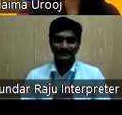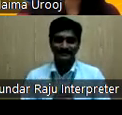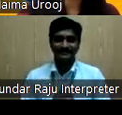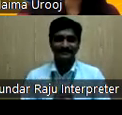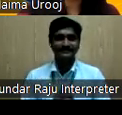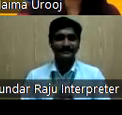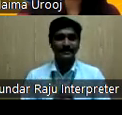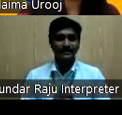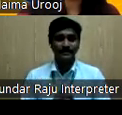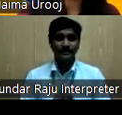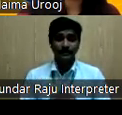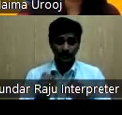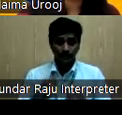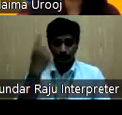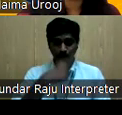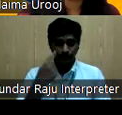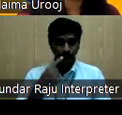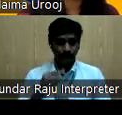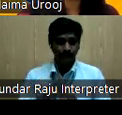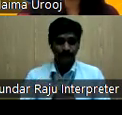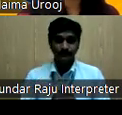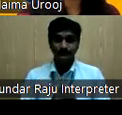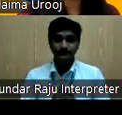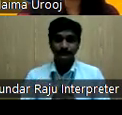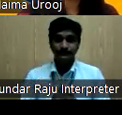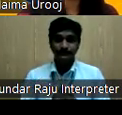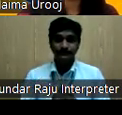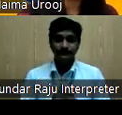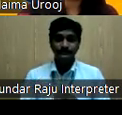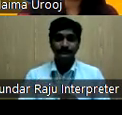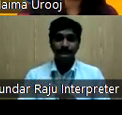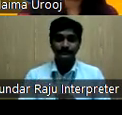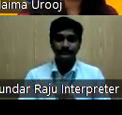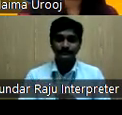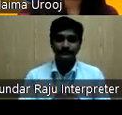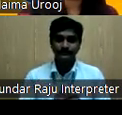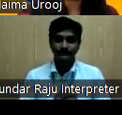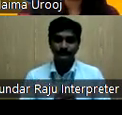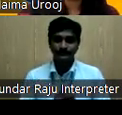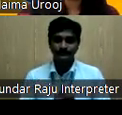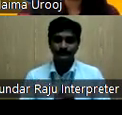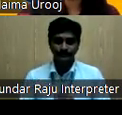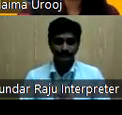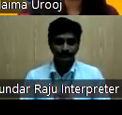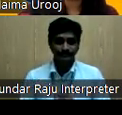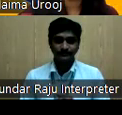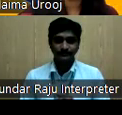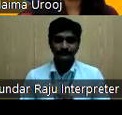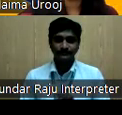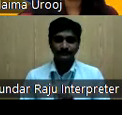Director of Child Development at Tech Mahindra Foundation, to introduce our work at Tech Mahindra Foundation. Over to you,